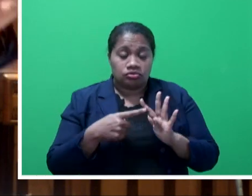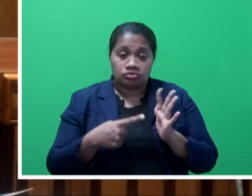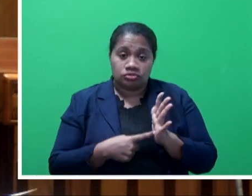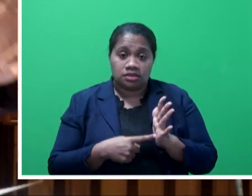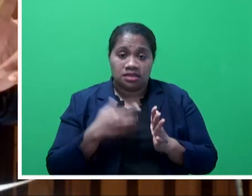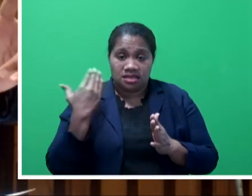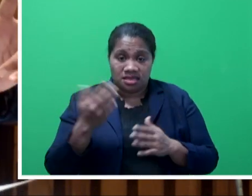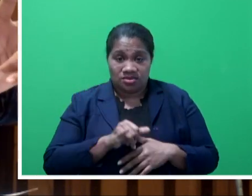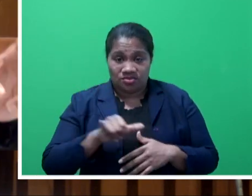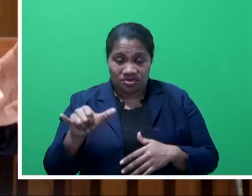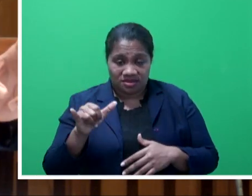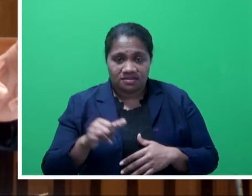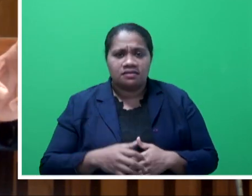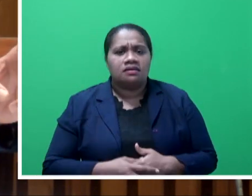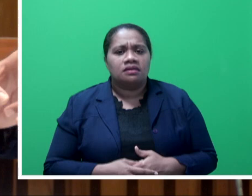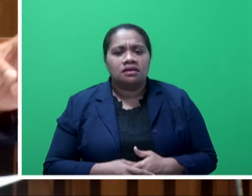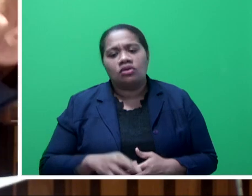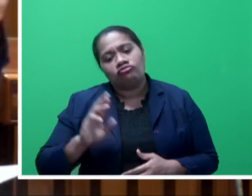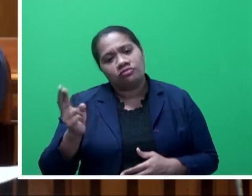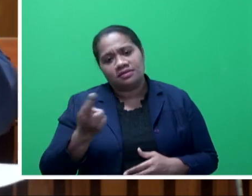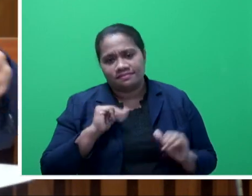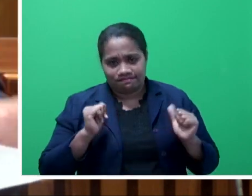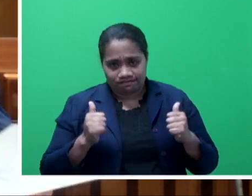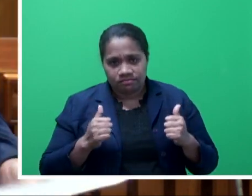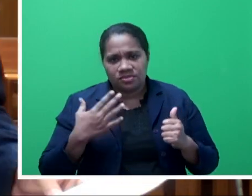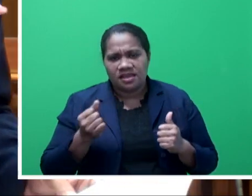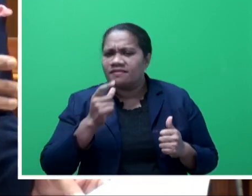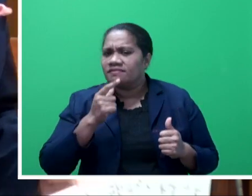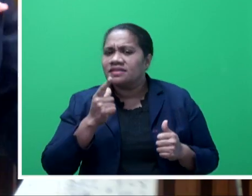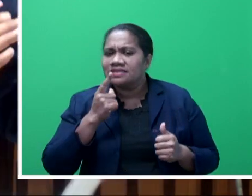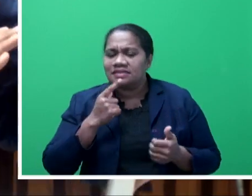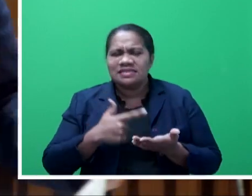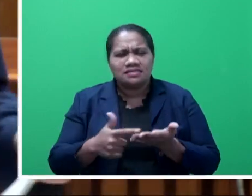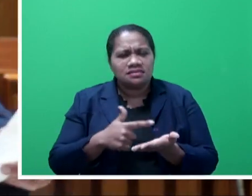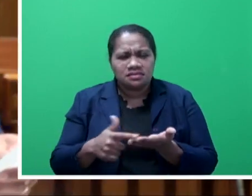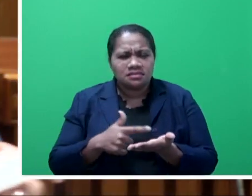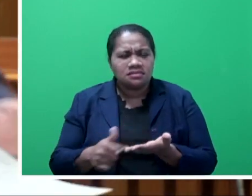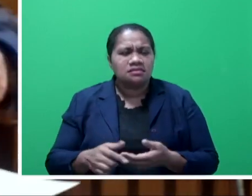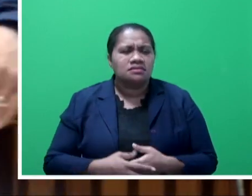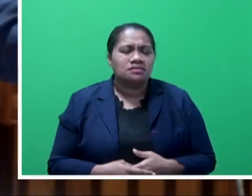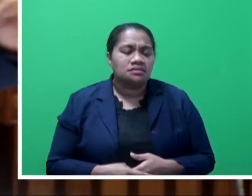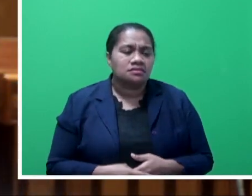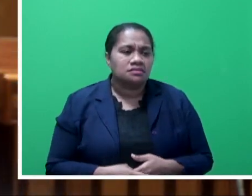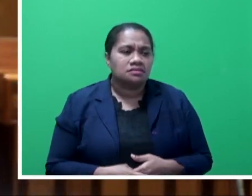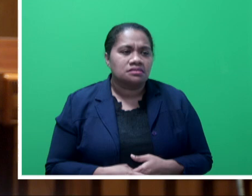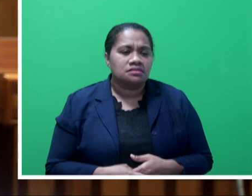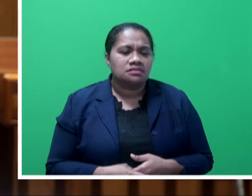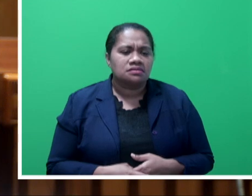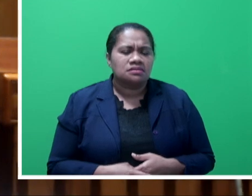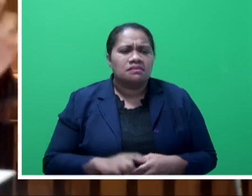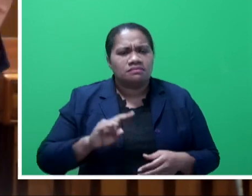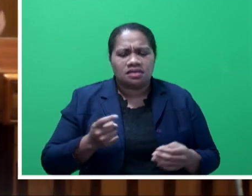Etihad. They are being returned early, Mr. Speaker, sir. They were leased originally to ensure about the A350, the overlap. They're being returned in